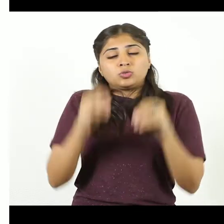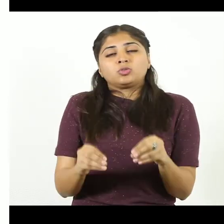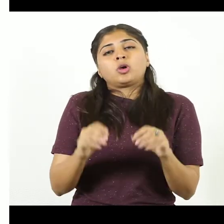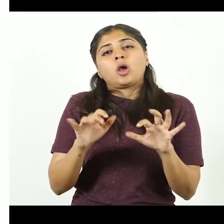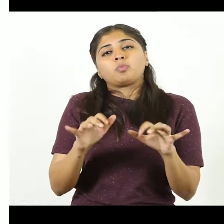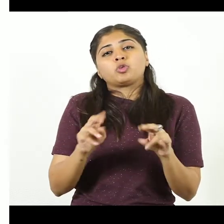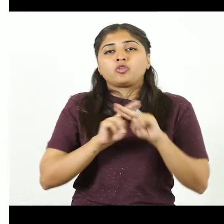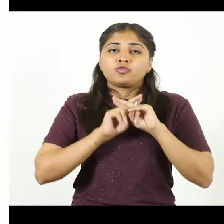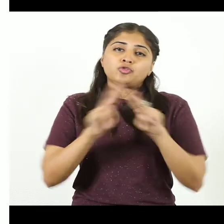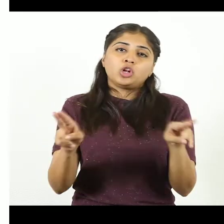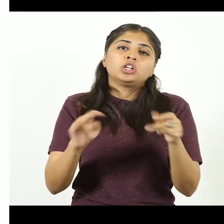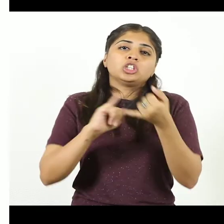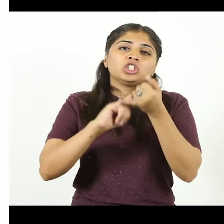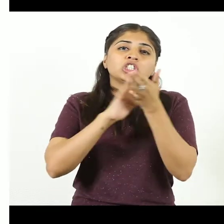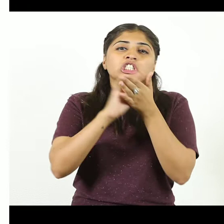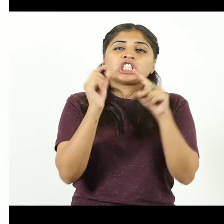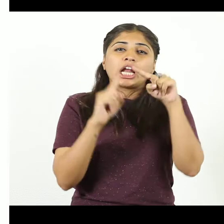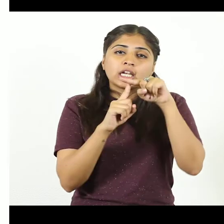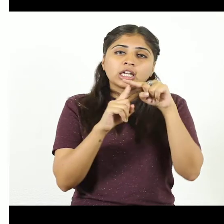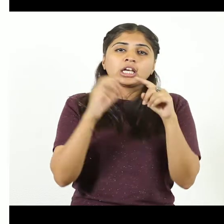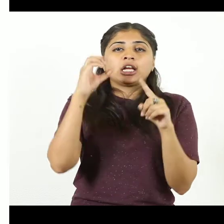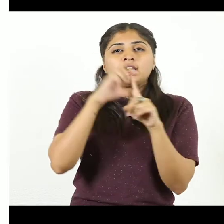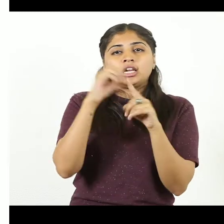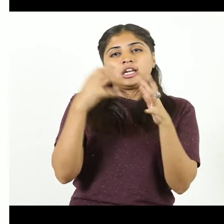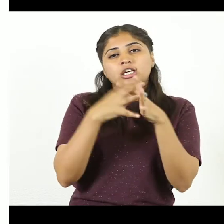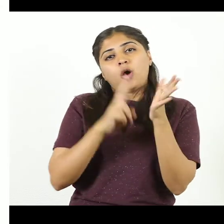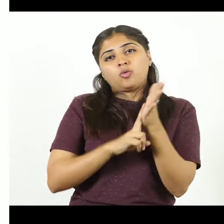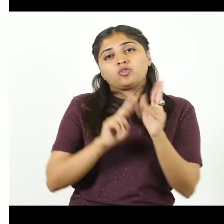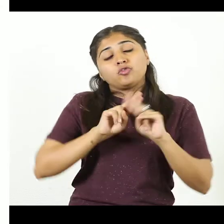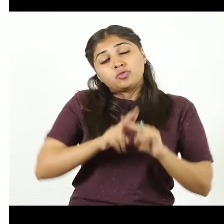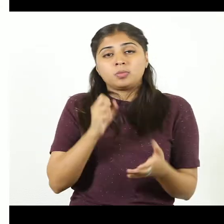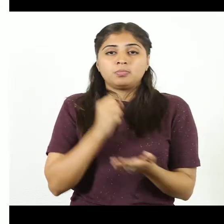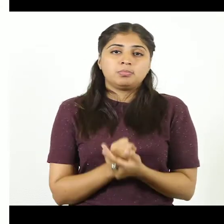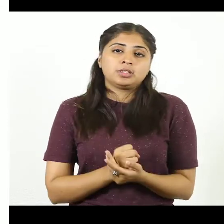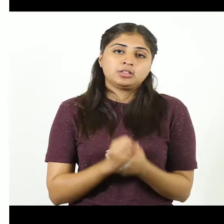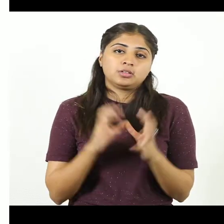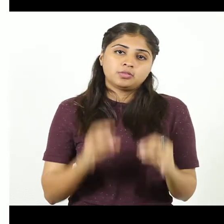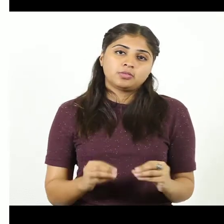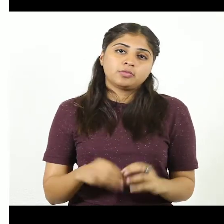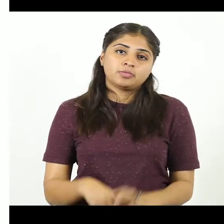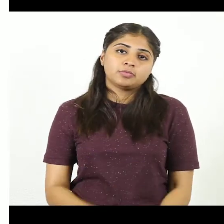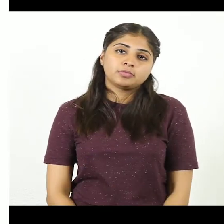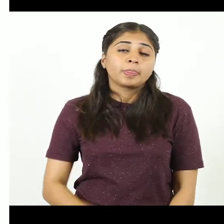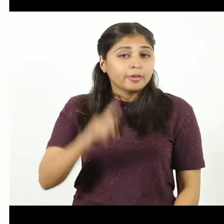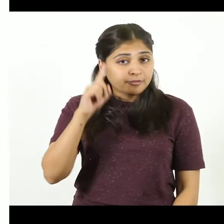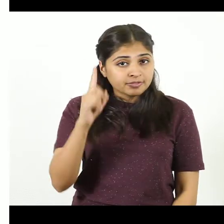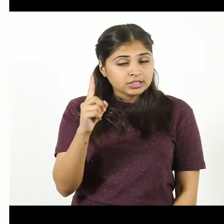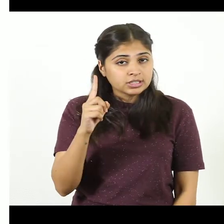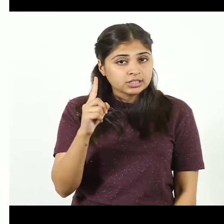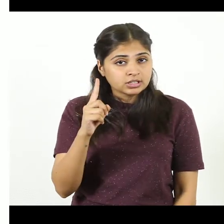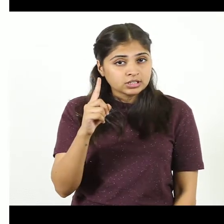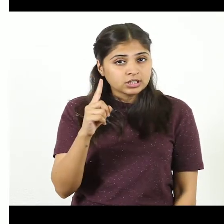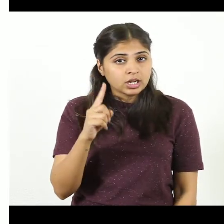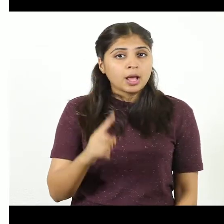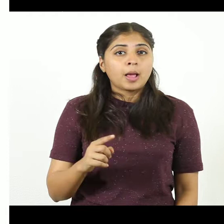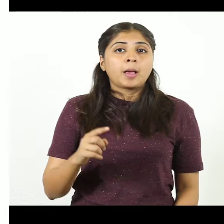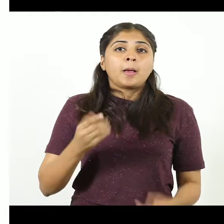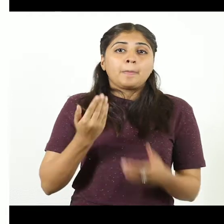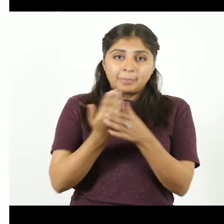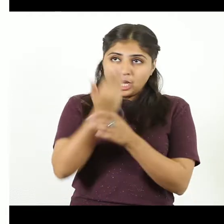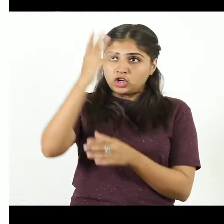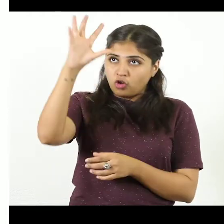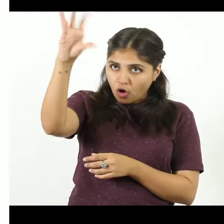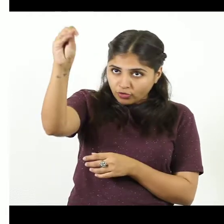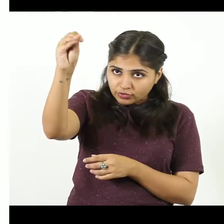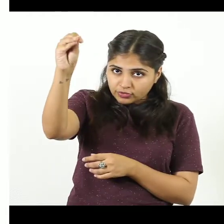properly shut down your computer. First, turn the printer off. Next, turn the printer back on and